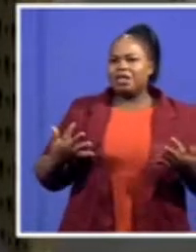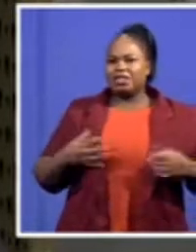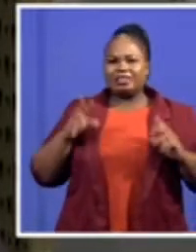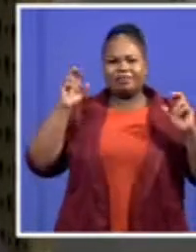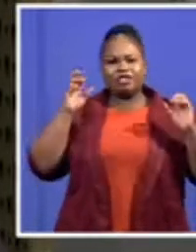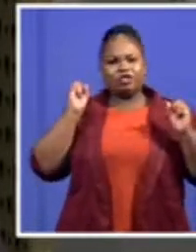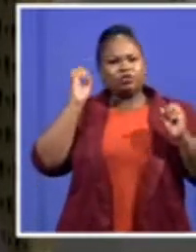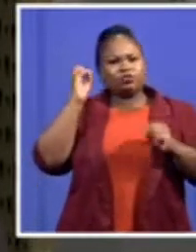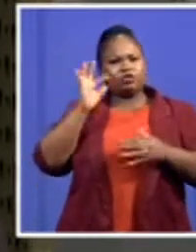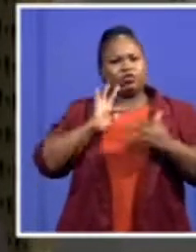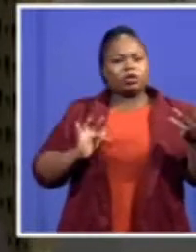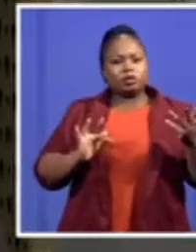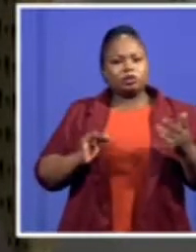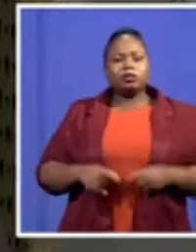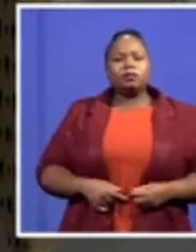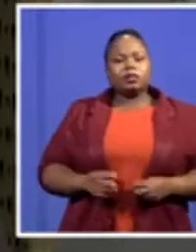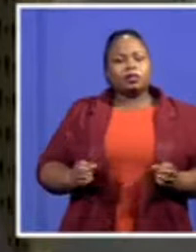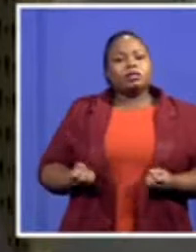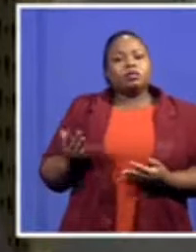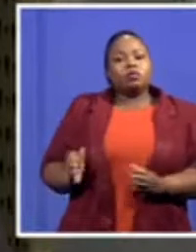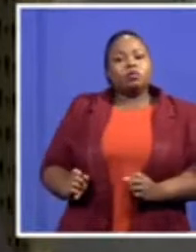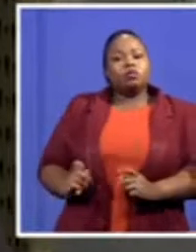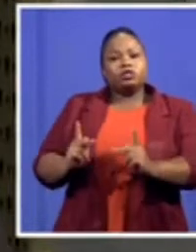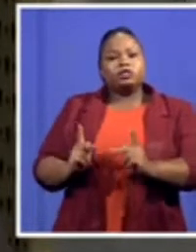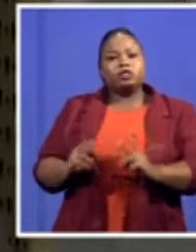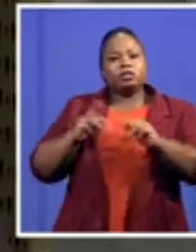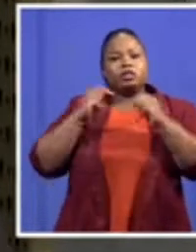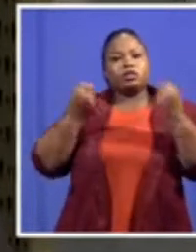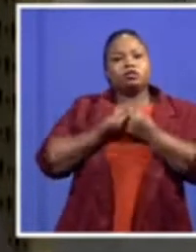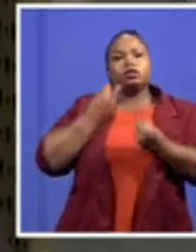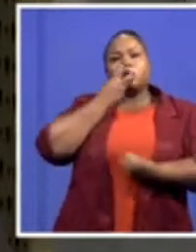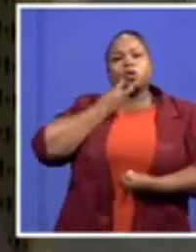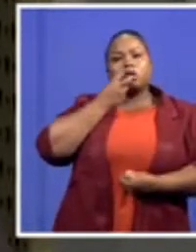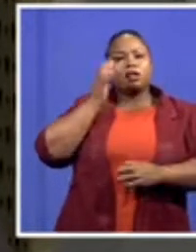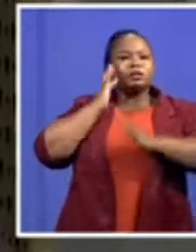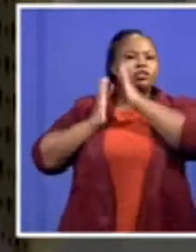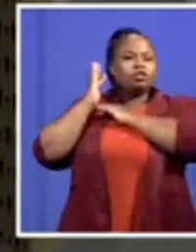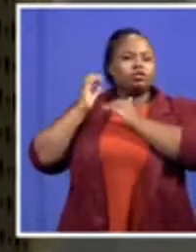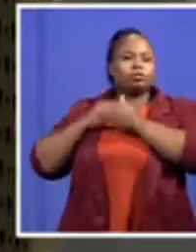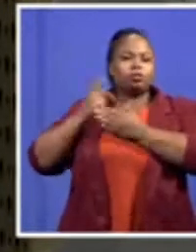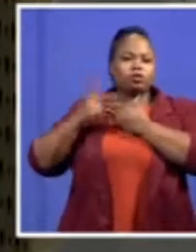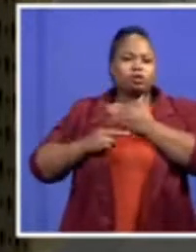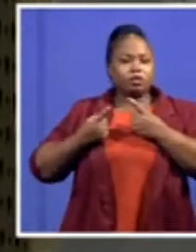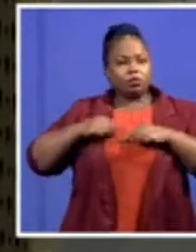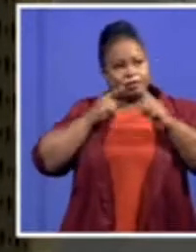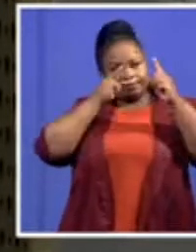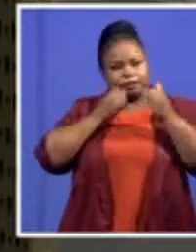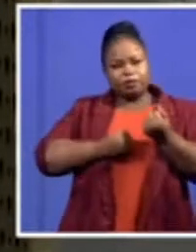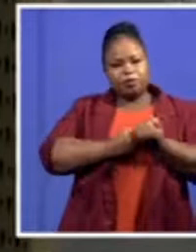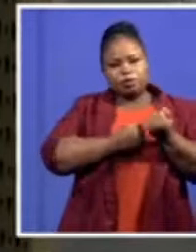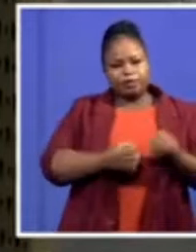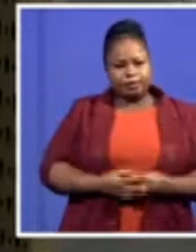platform through the National Oral History Project that we support. Through the Geographical